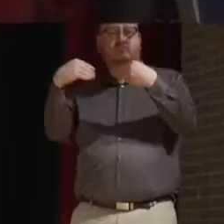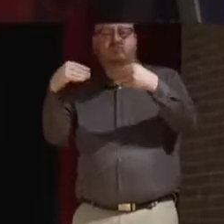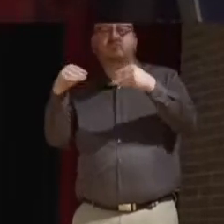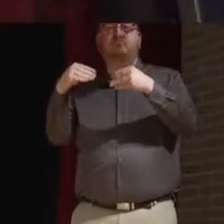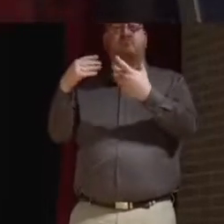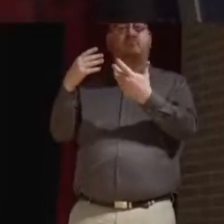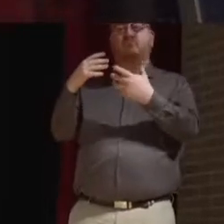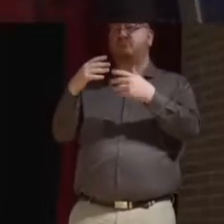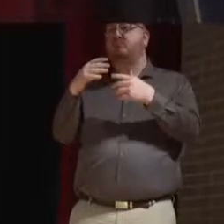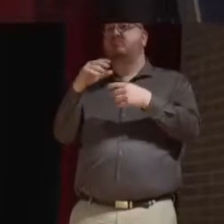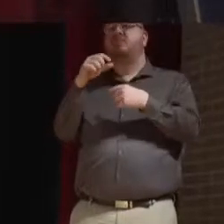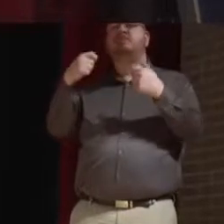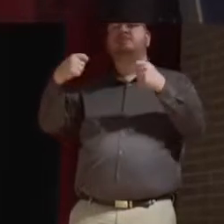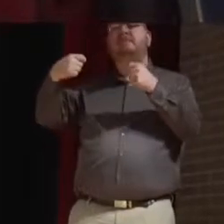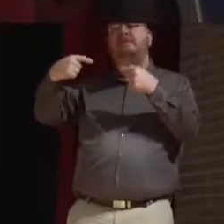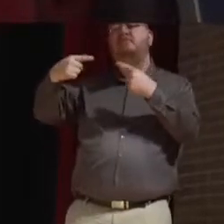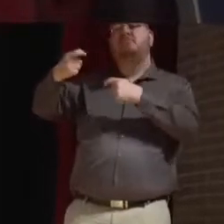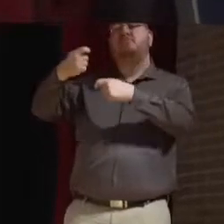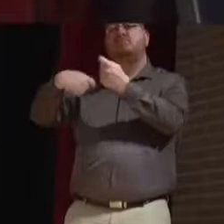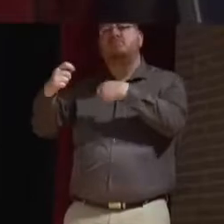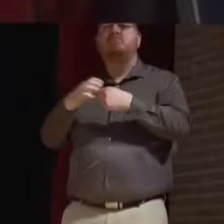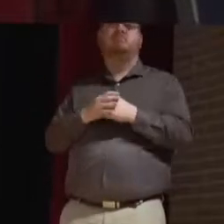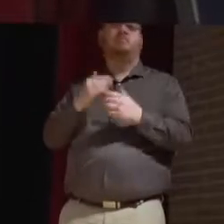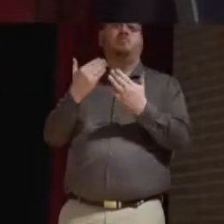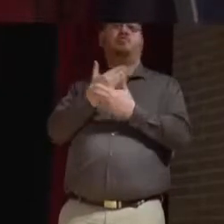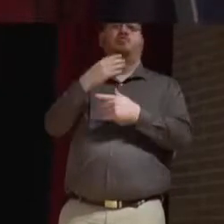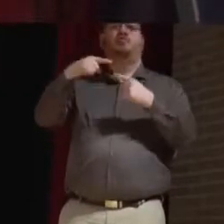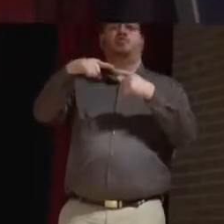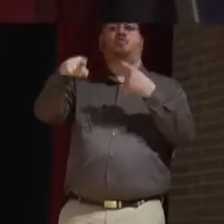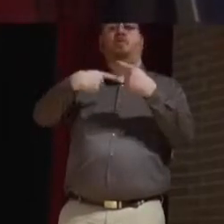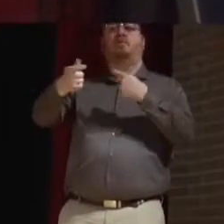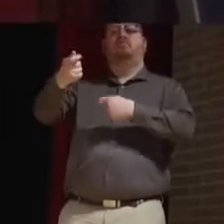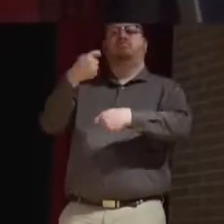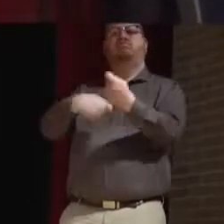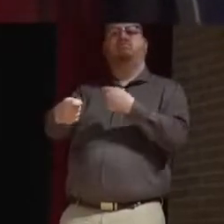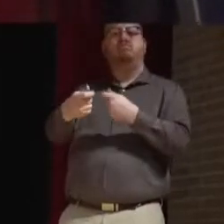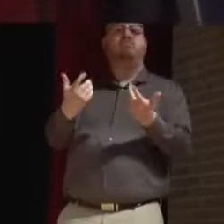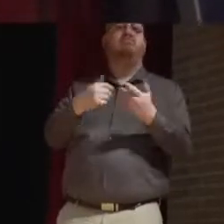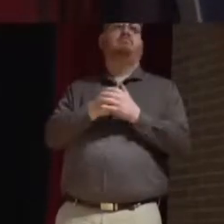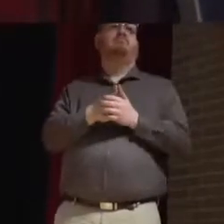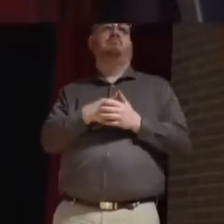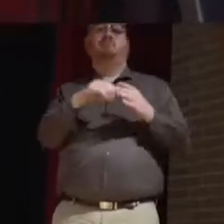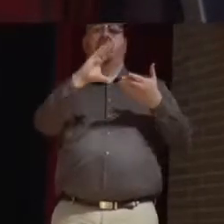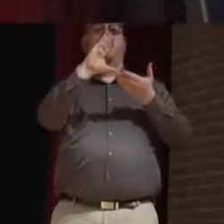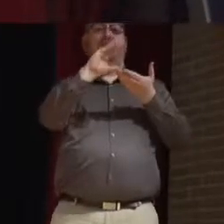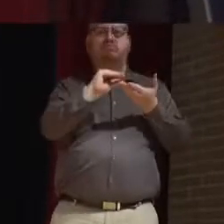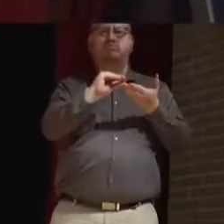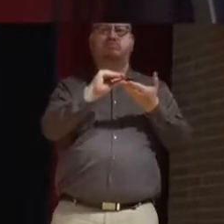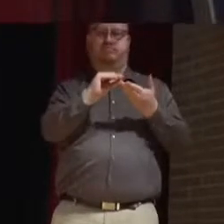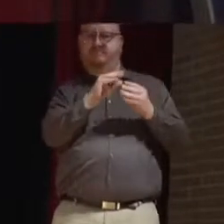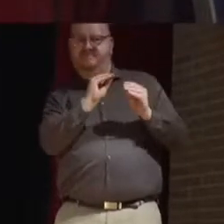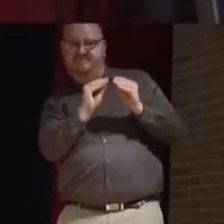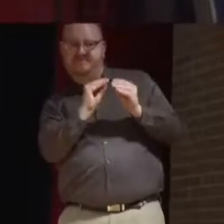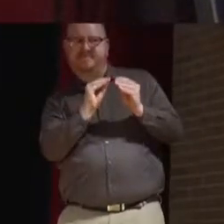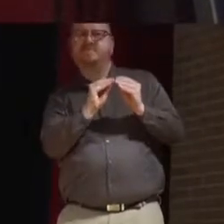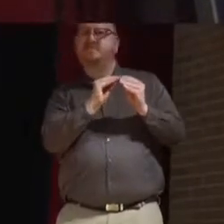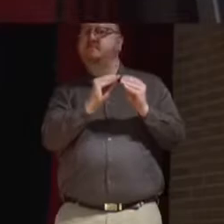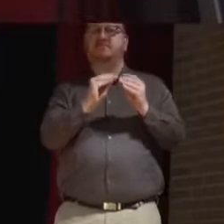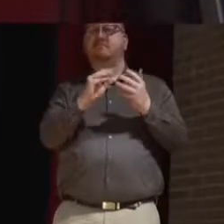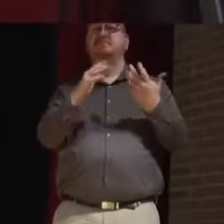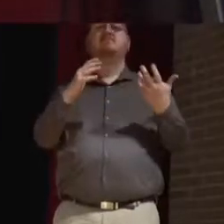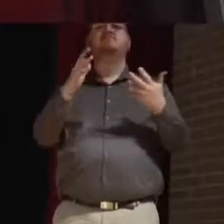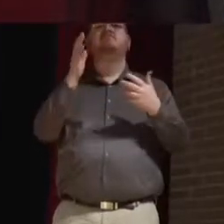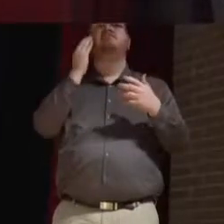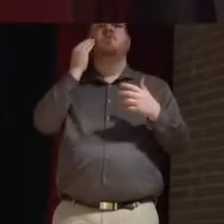Replace sensors, new wheels, new tires, flat repairs, rotations, roto-bees, basically same thing,